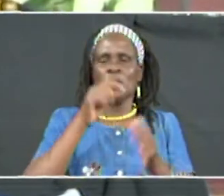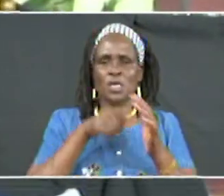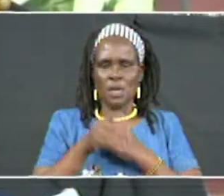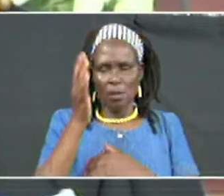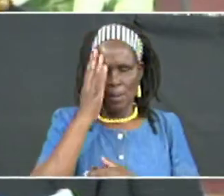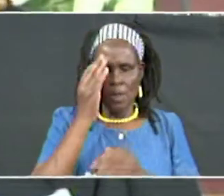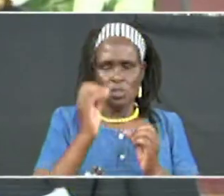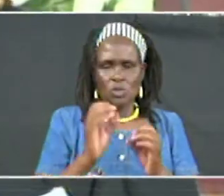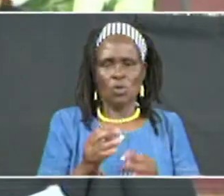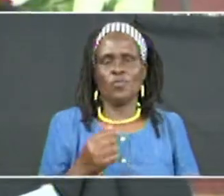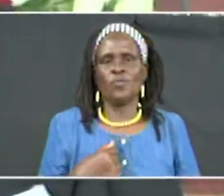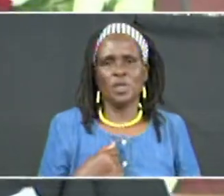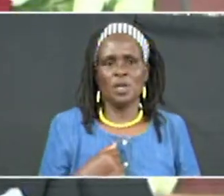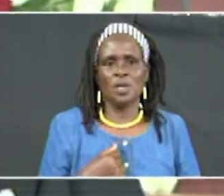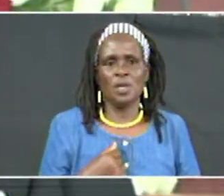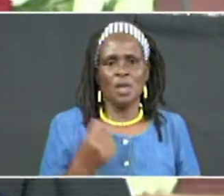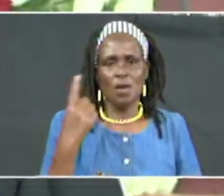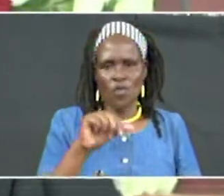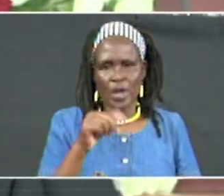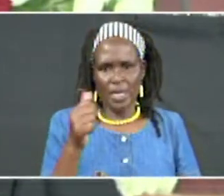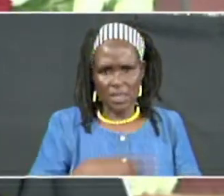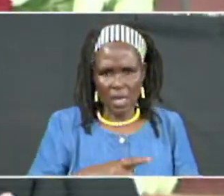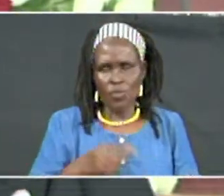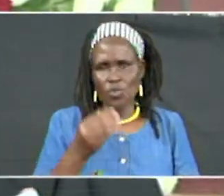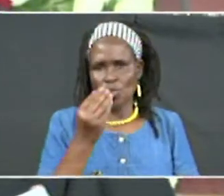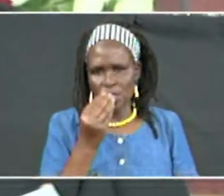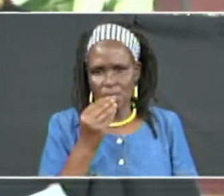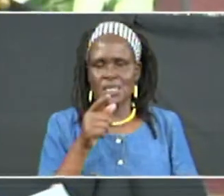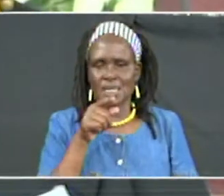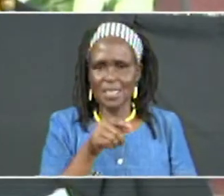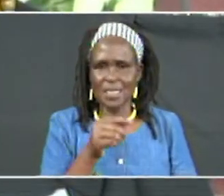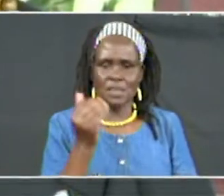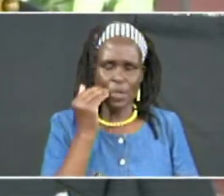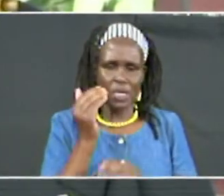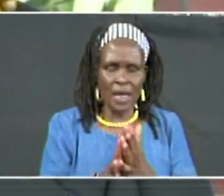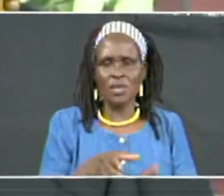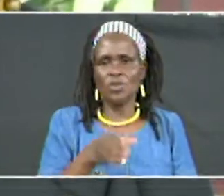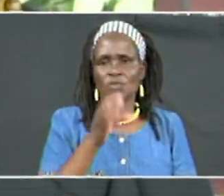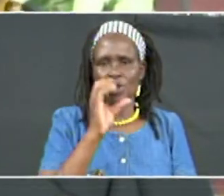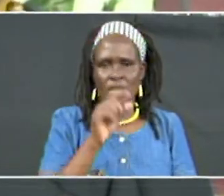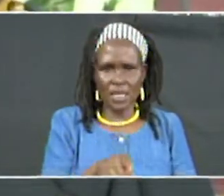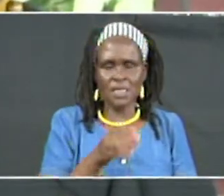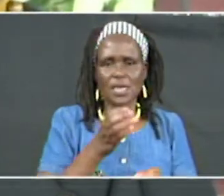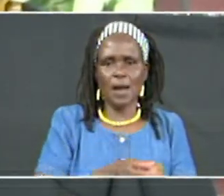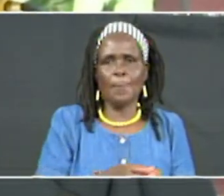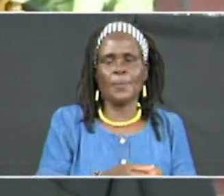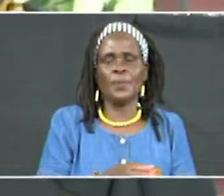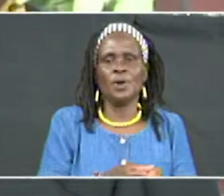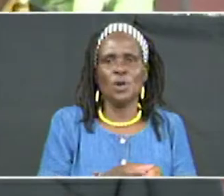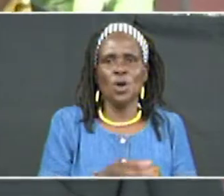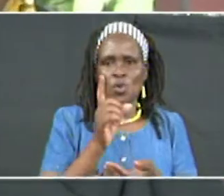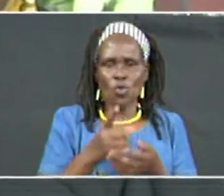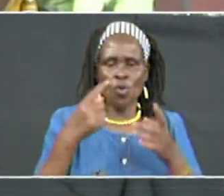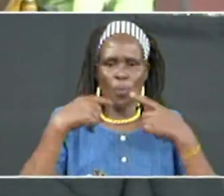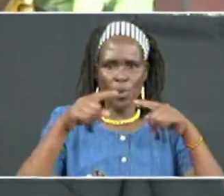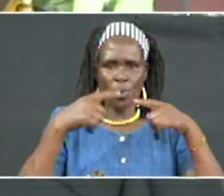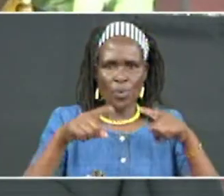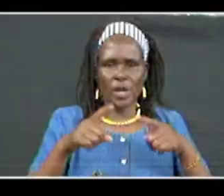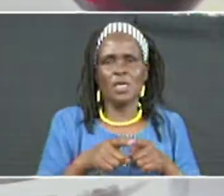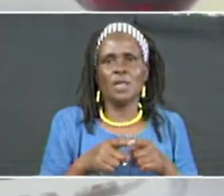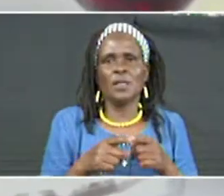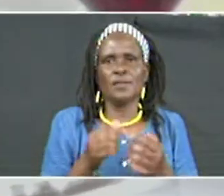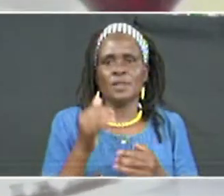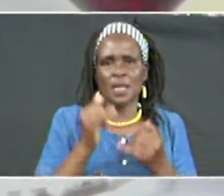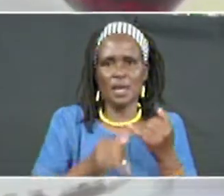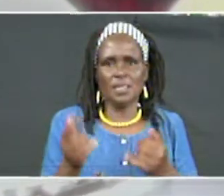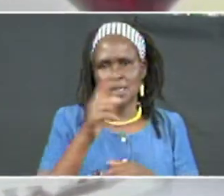of me. For whenever you eat this bread and drink this cup, you proclaim the Lord's death until